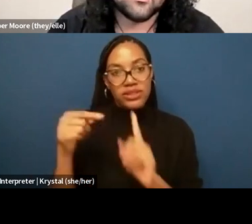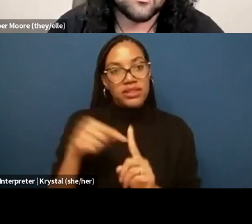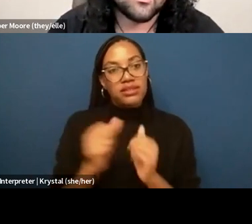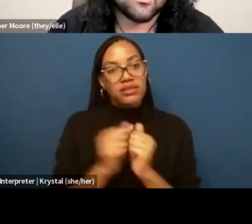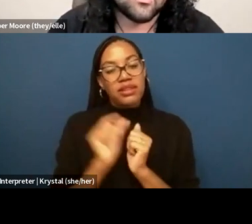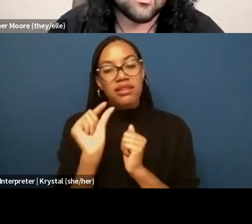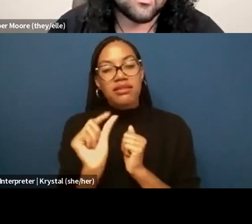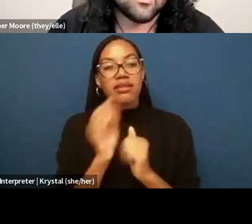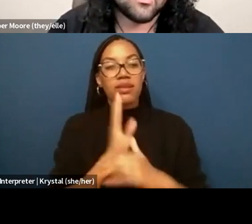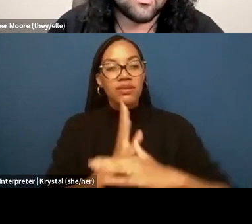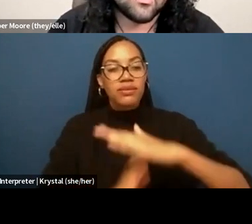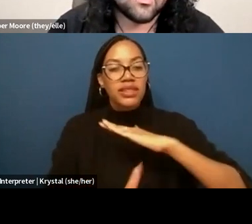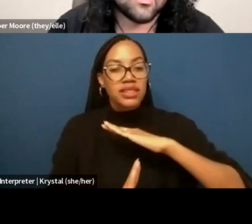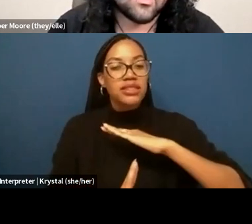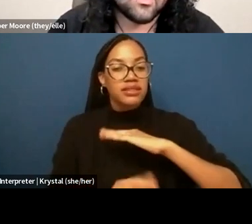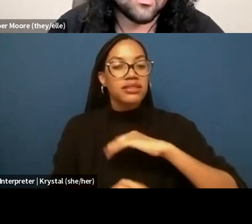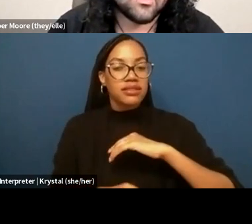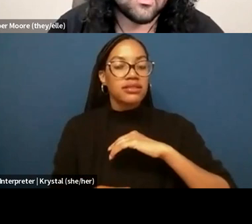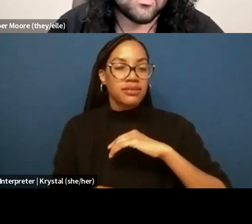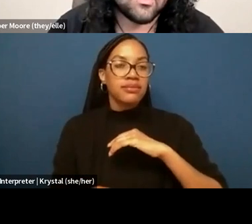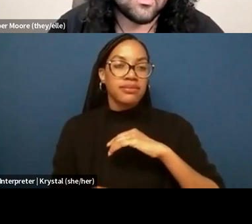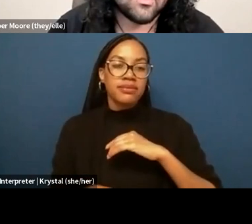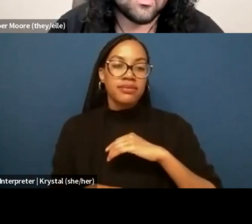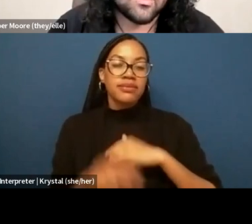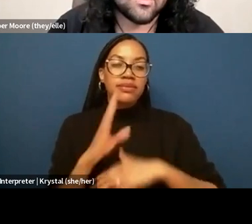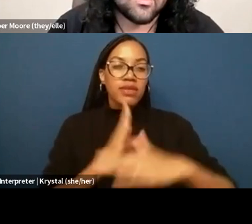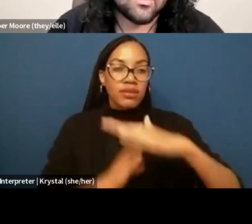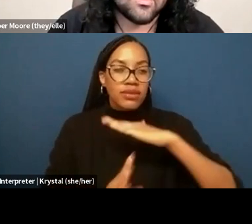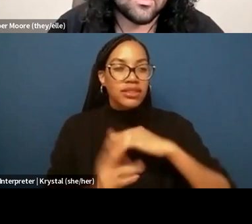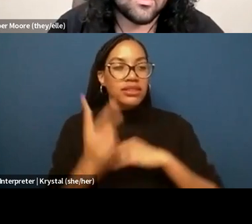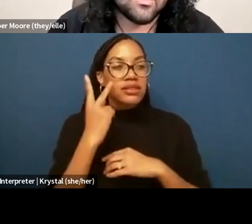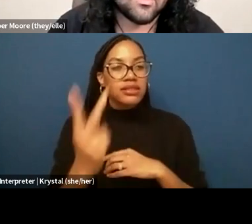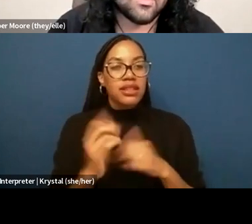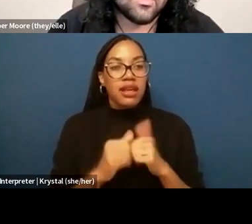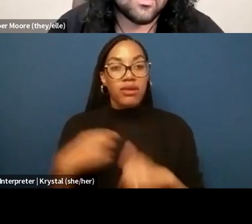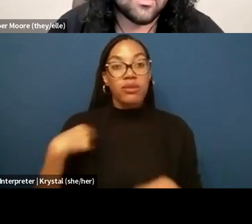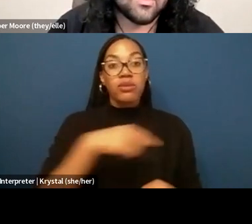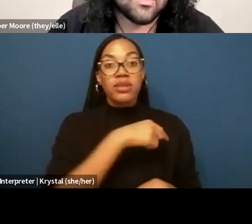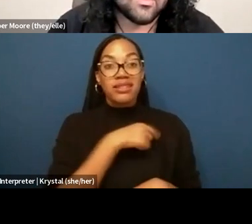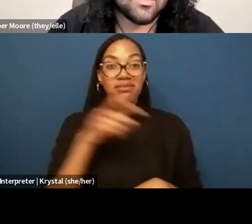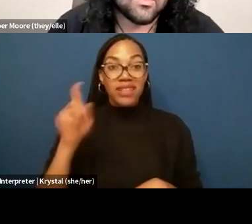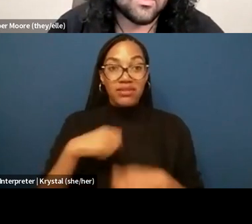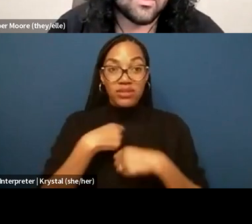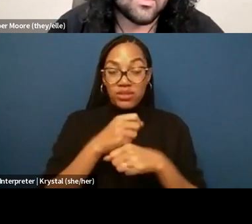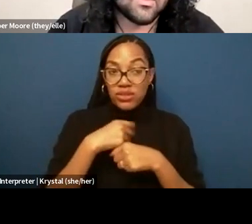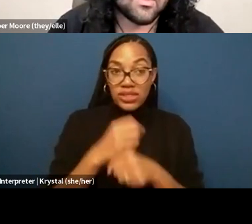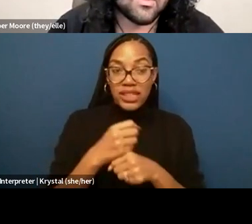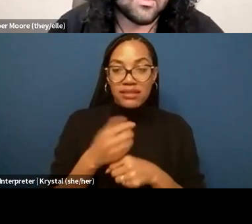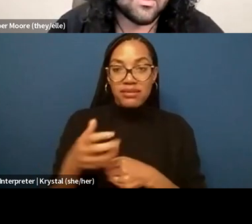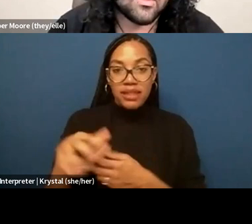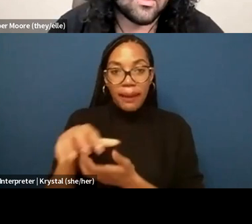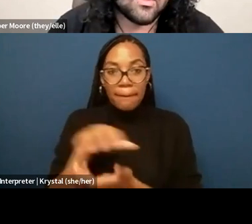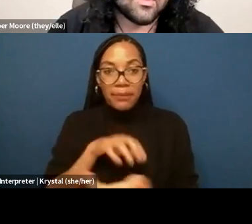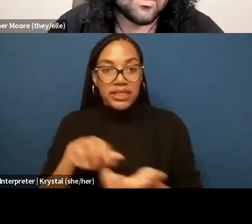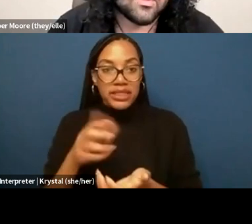holding the humility of how those of us who are having to create almost a mix of